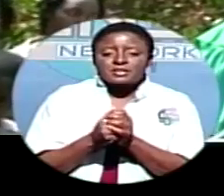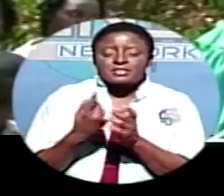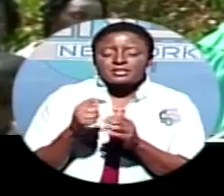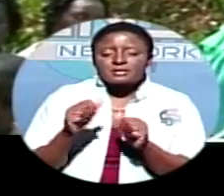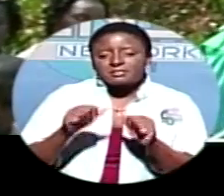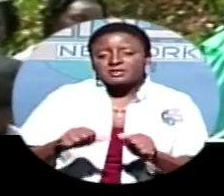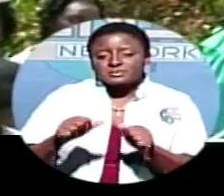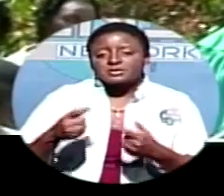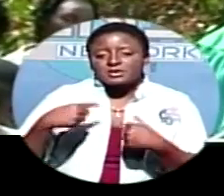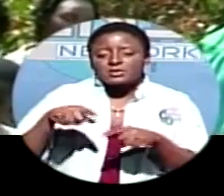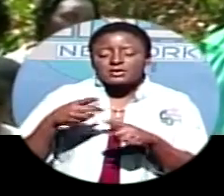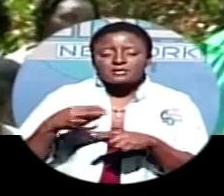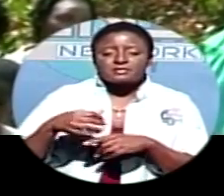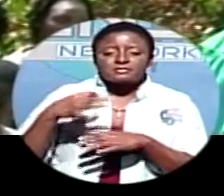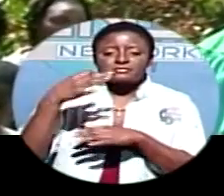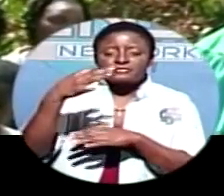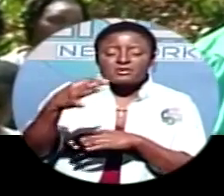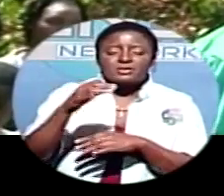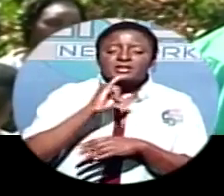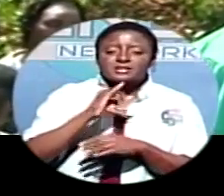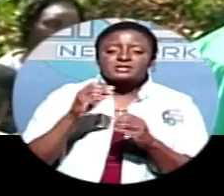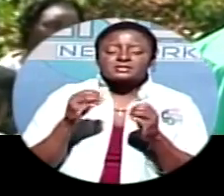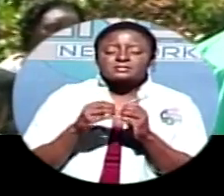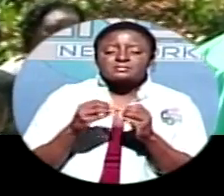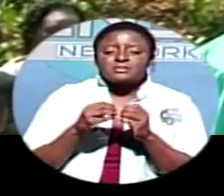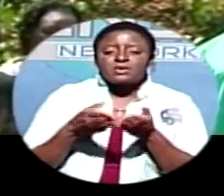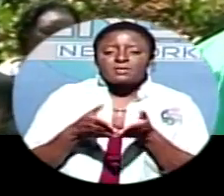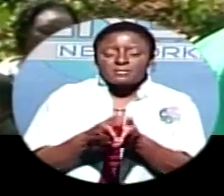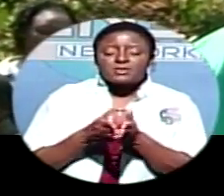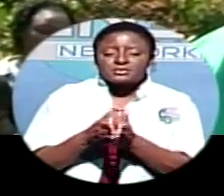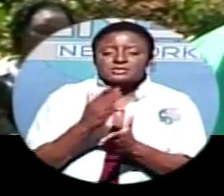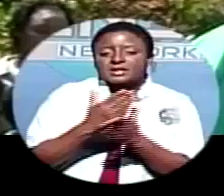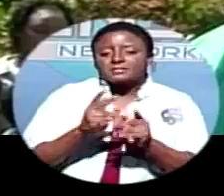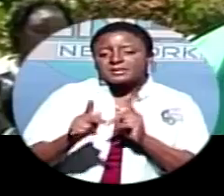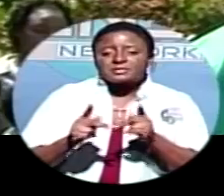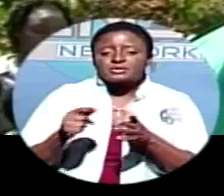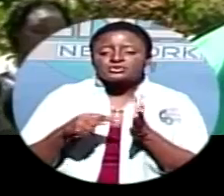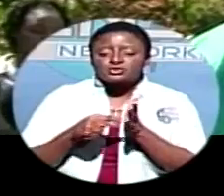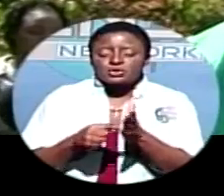boats. Some people have already shown interest in that. So,